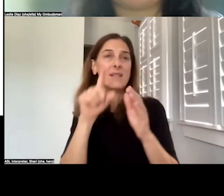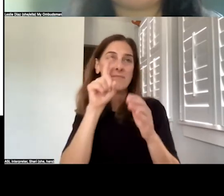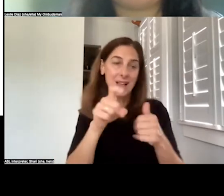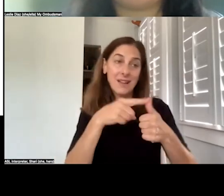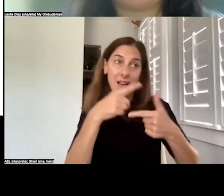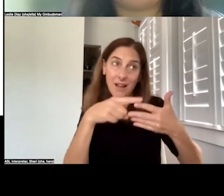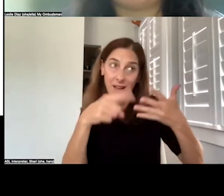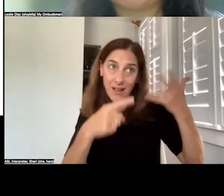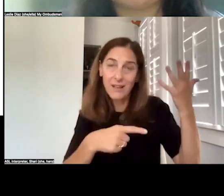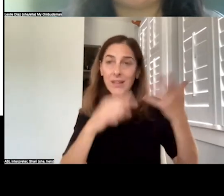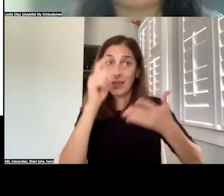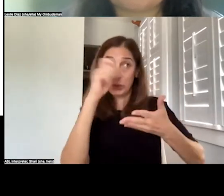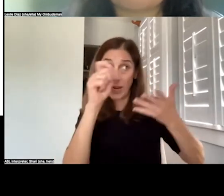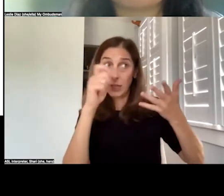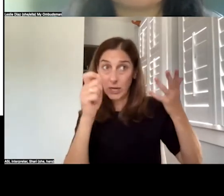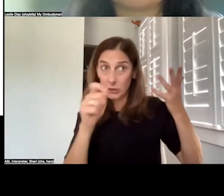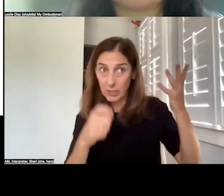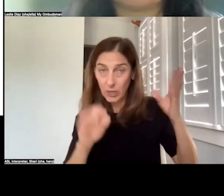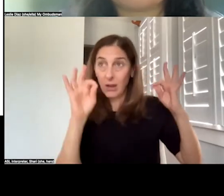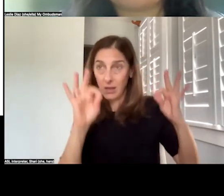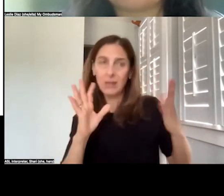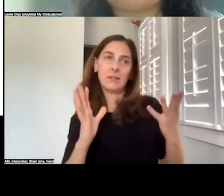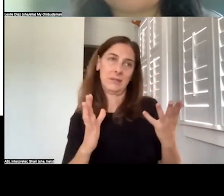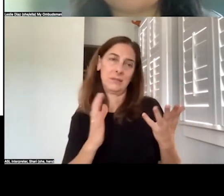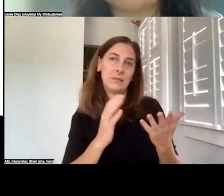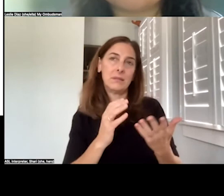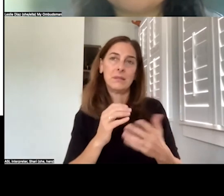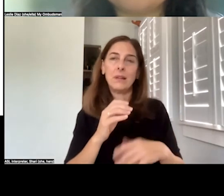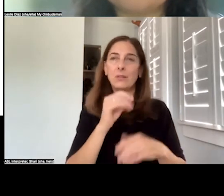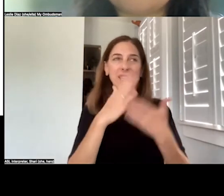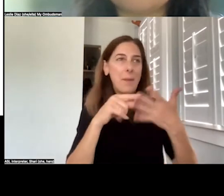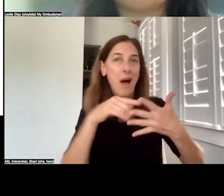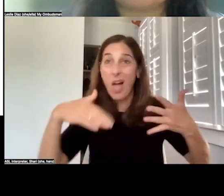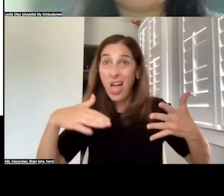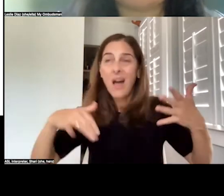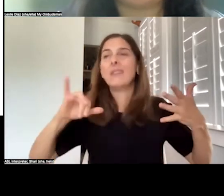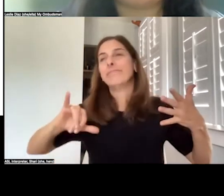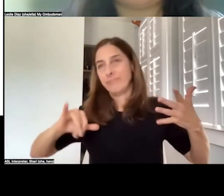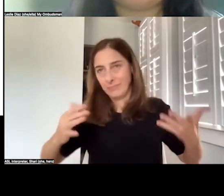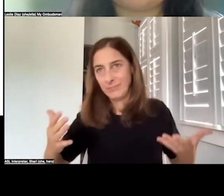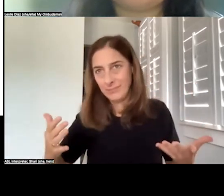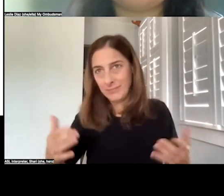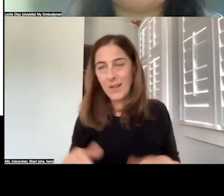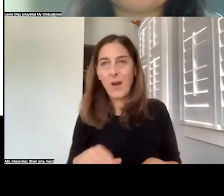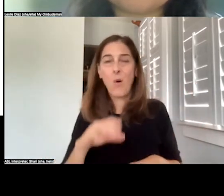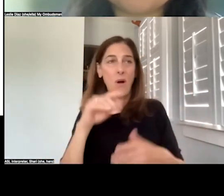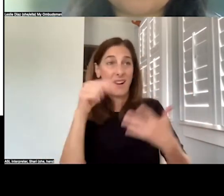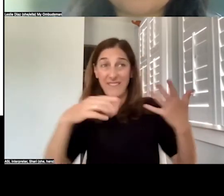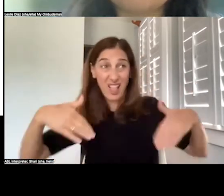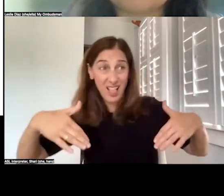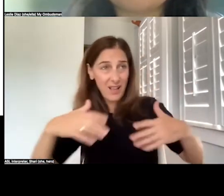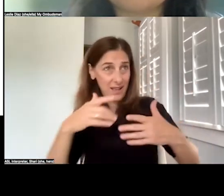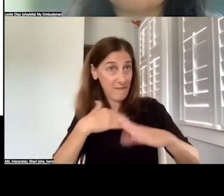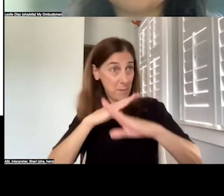make sure we're giving or taking into account that whether there are any barriers limiting Carla's ability to getting these services.